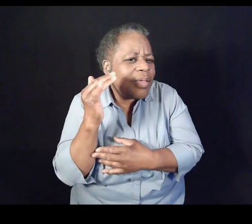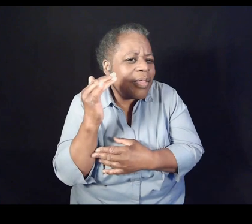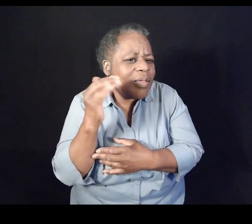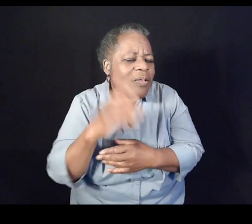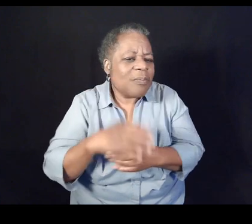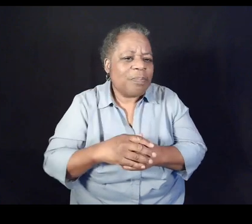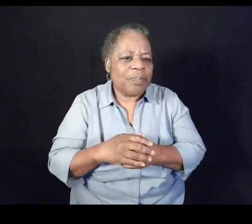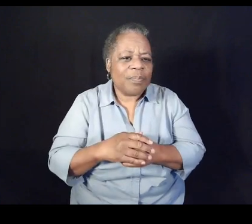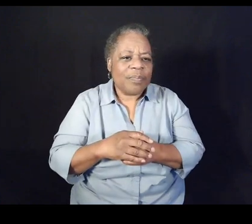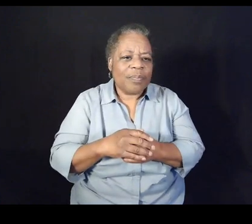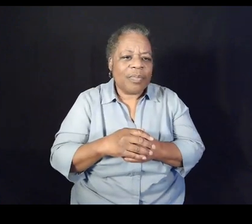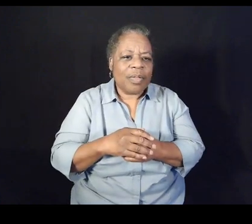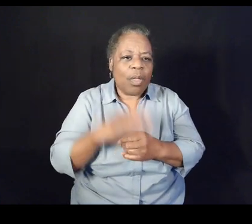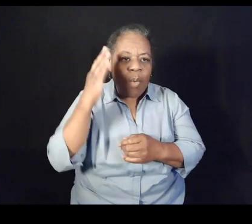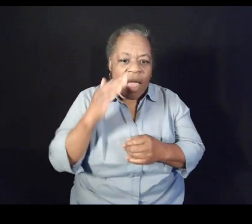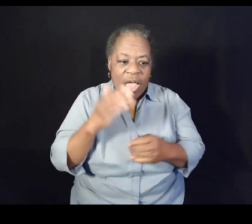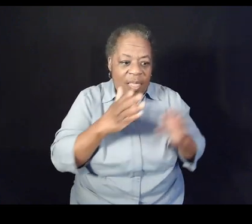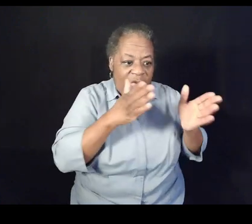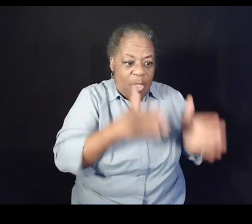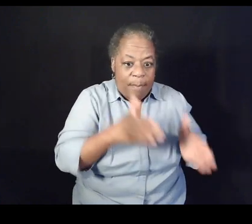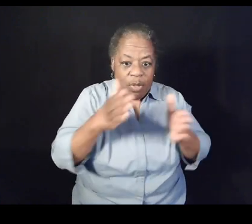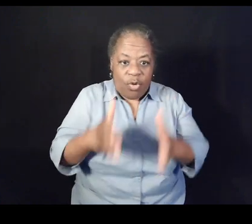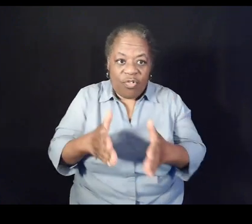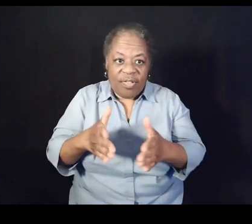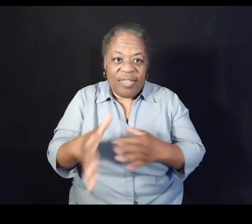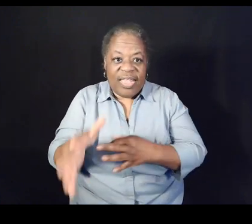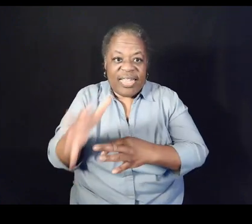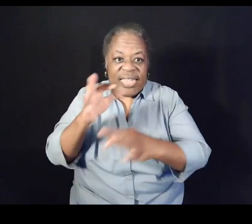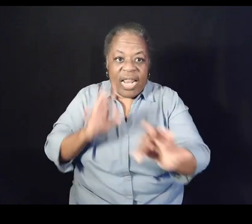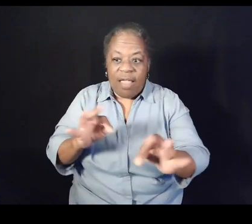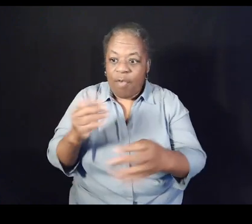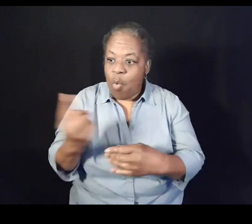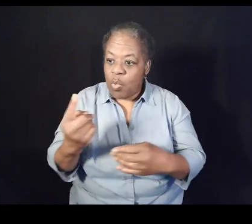And why are there persons instead of just creatures?